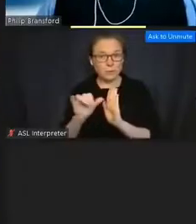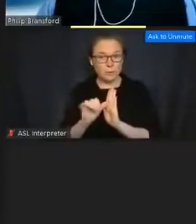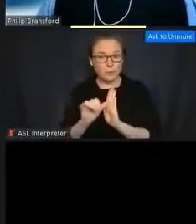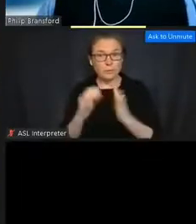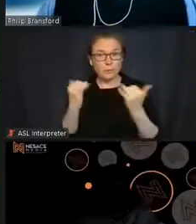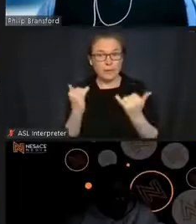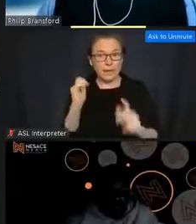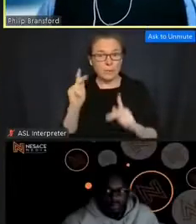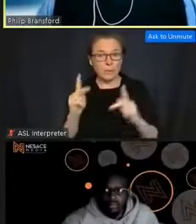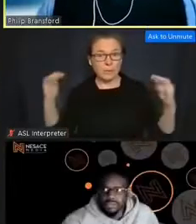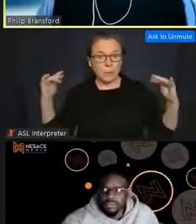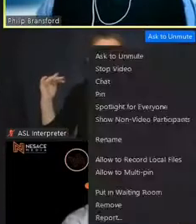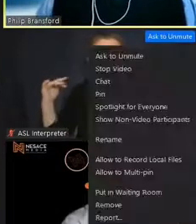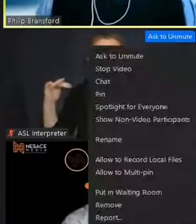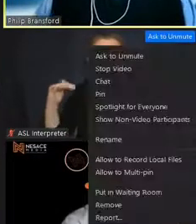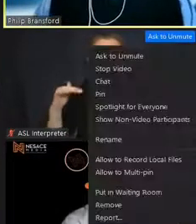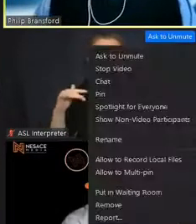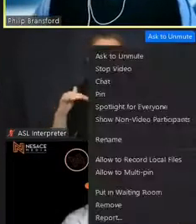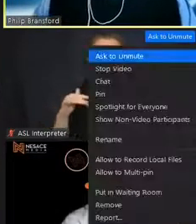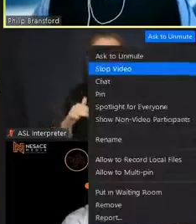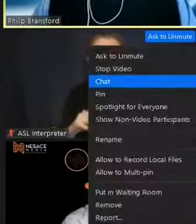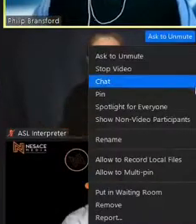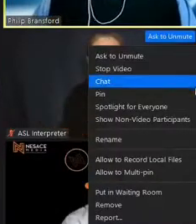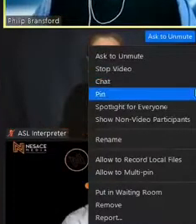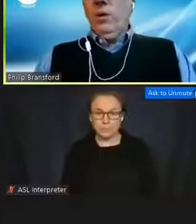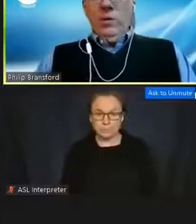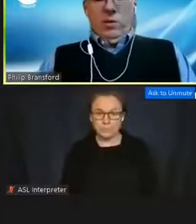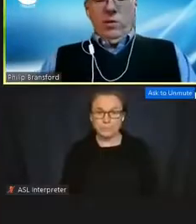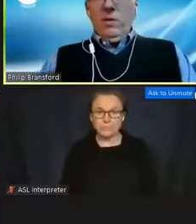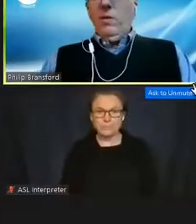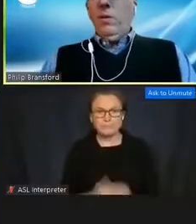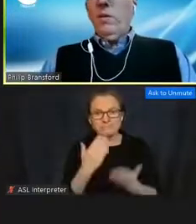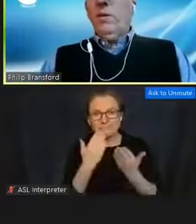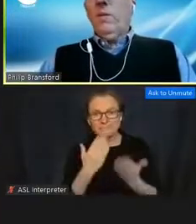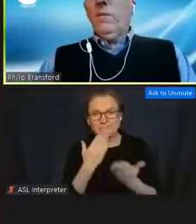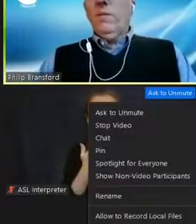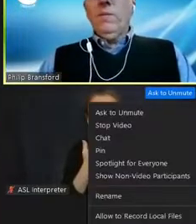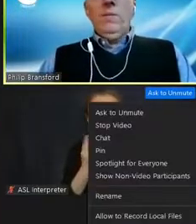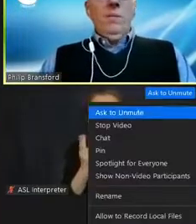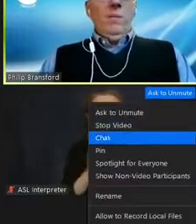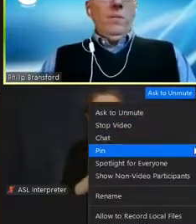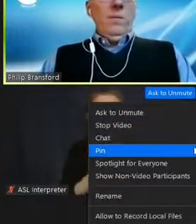here for everyone to file in. Thanks for joining us.